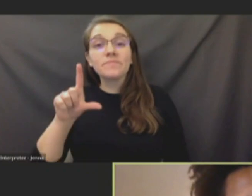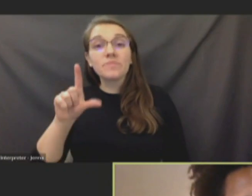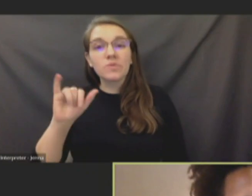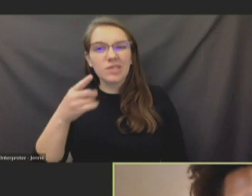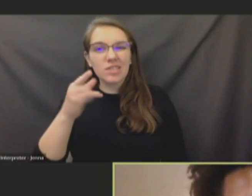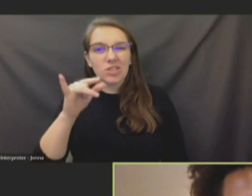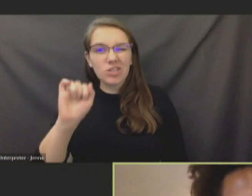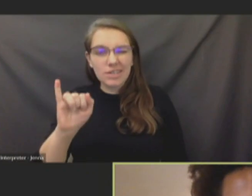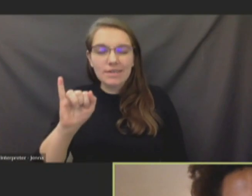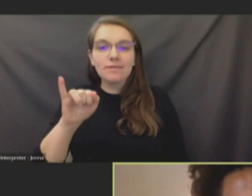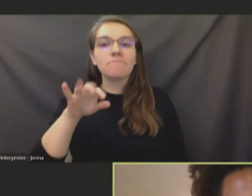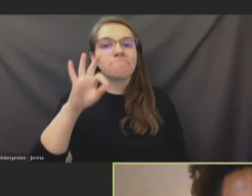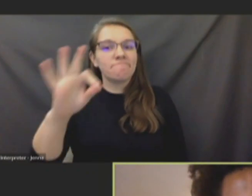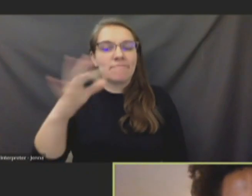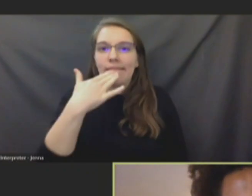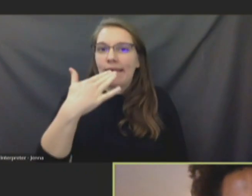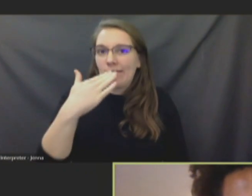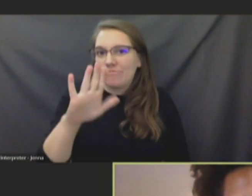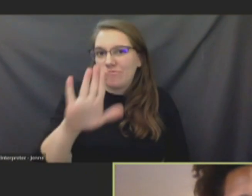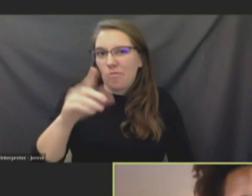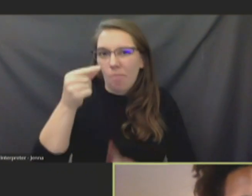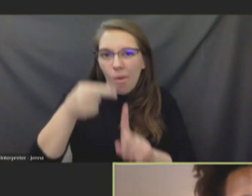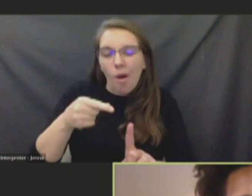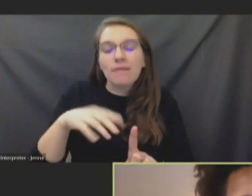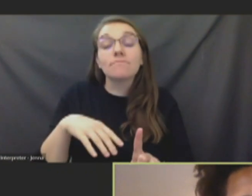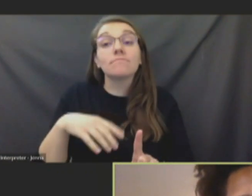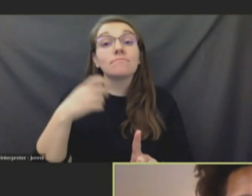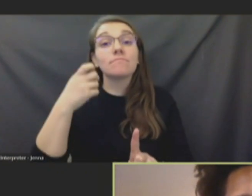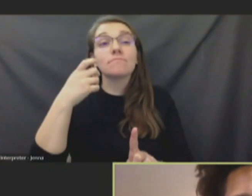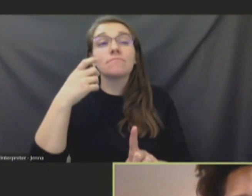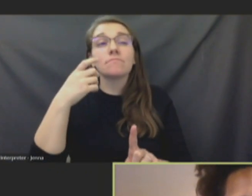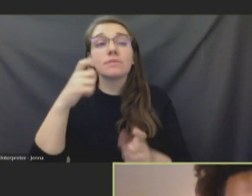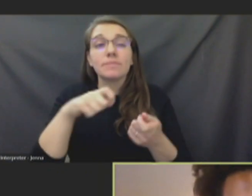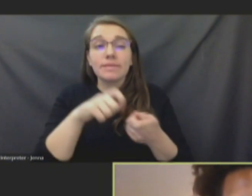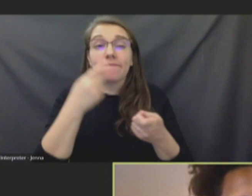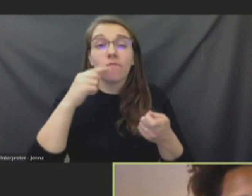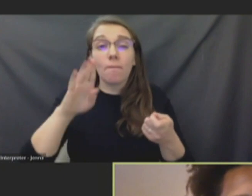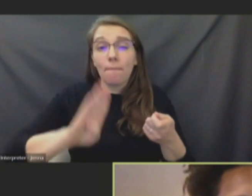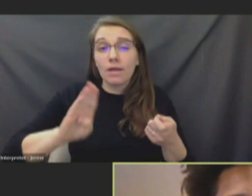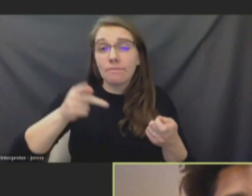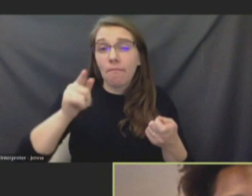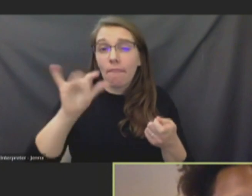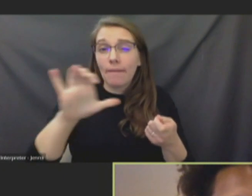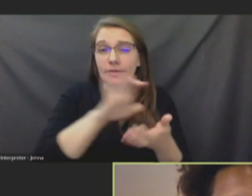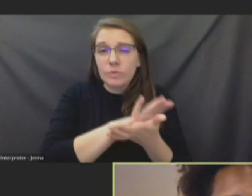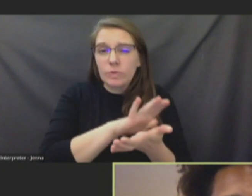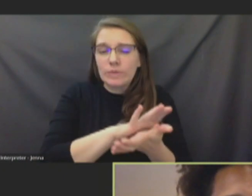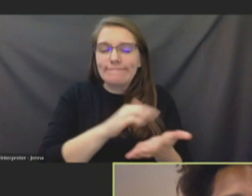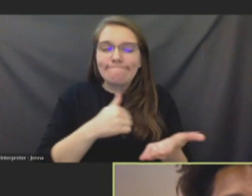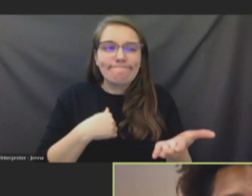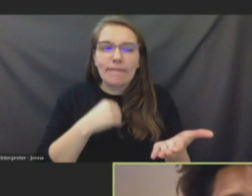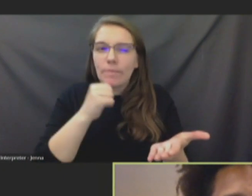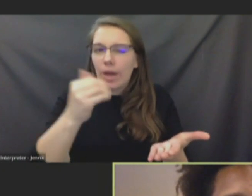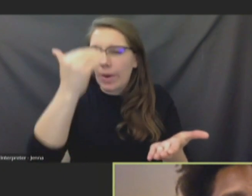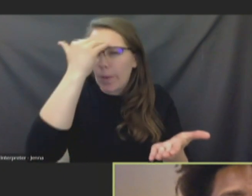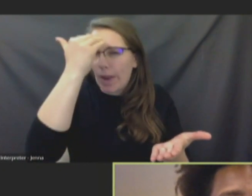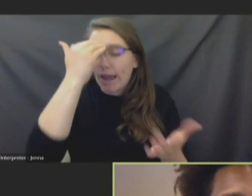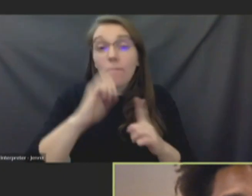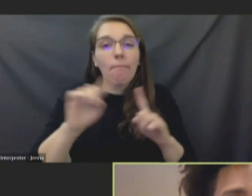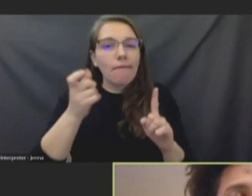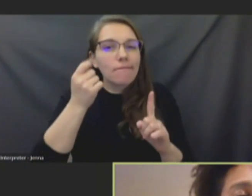Specifically with the Boston Public Schools, not that I'm aware of. However, we've connected with a few different